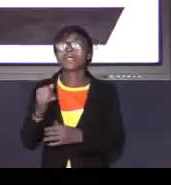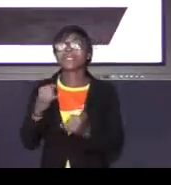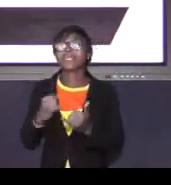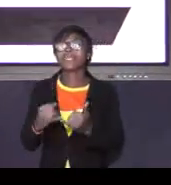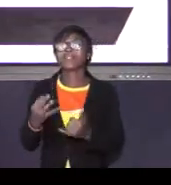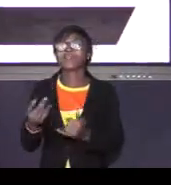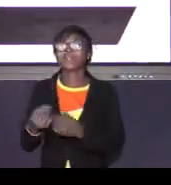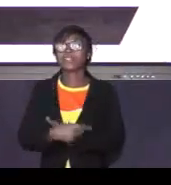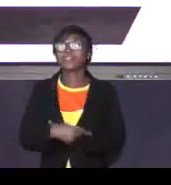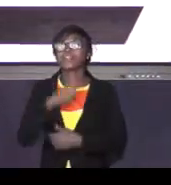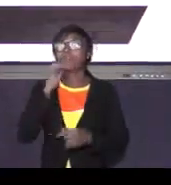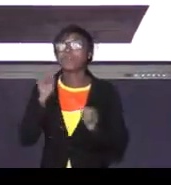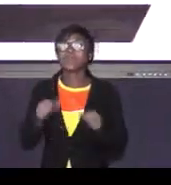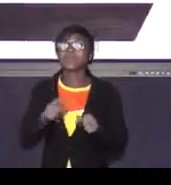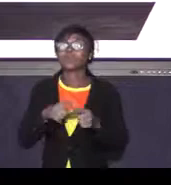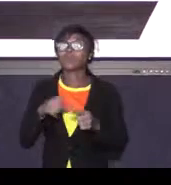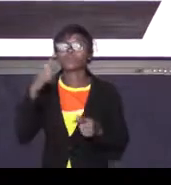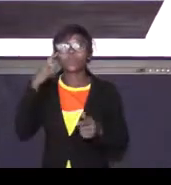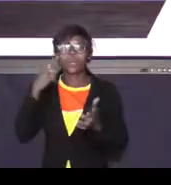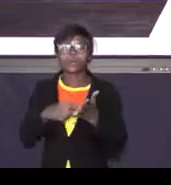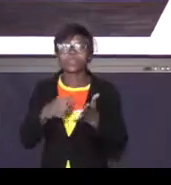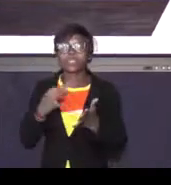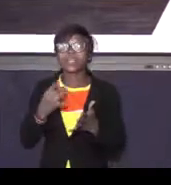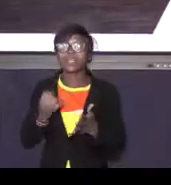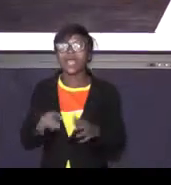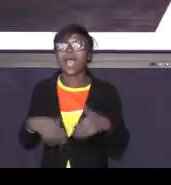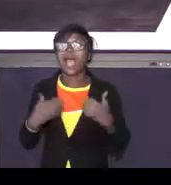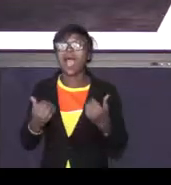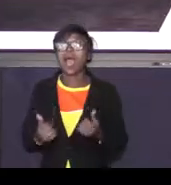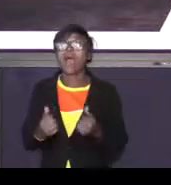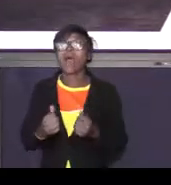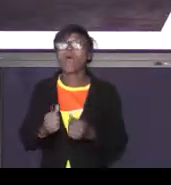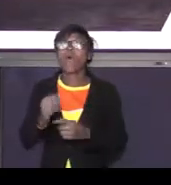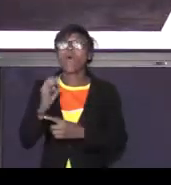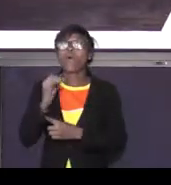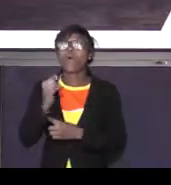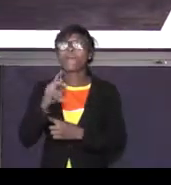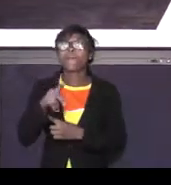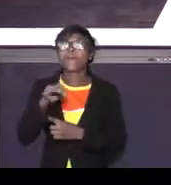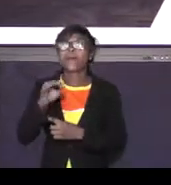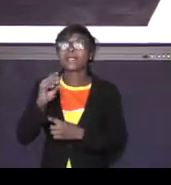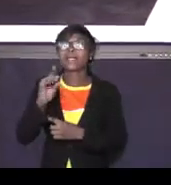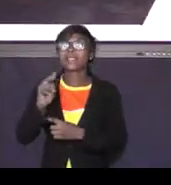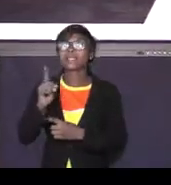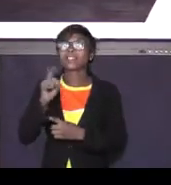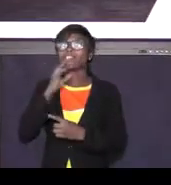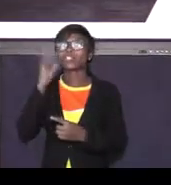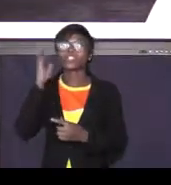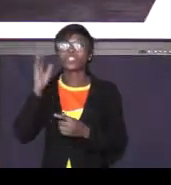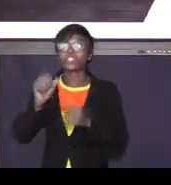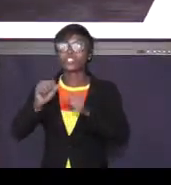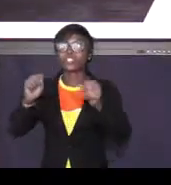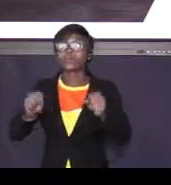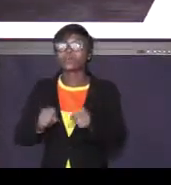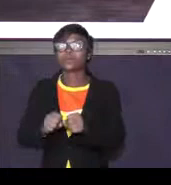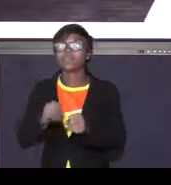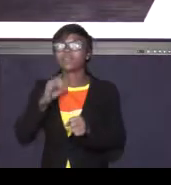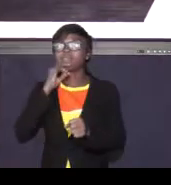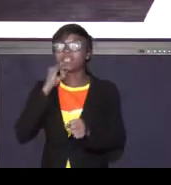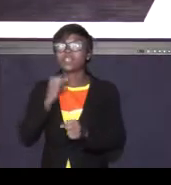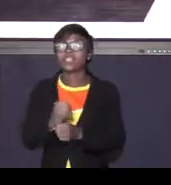By the end of the day, you will be able to recognize how compound shapes are formed, because today we will be looking